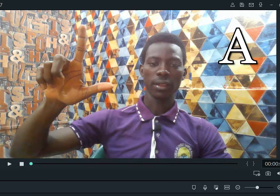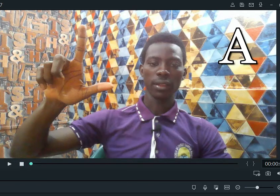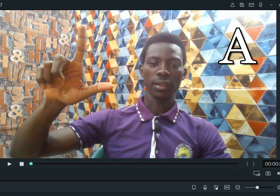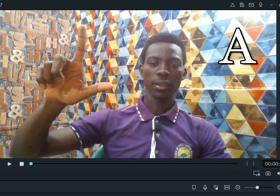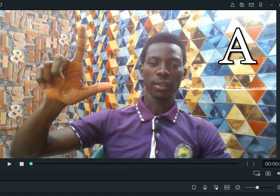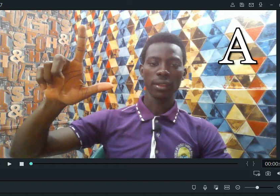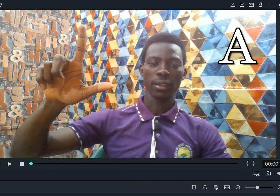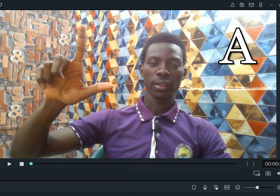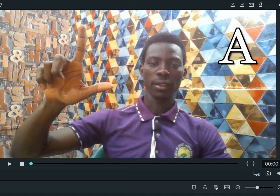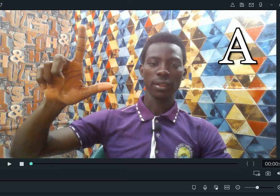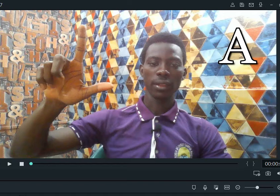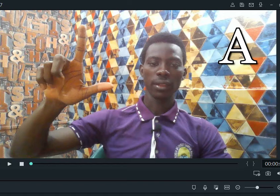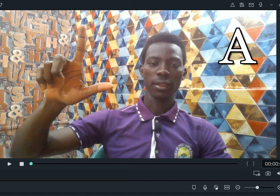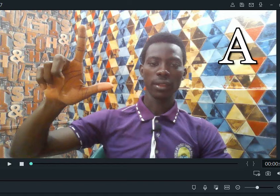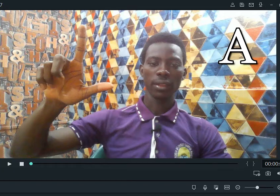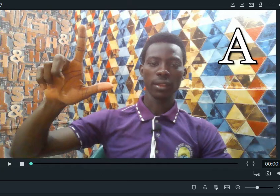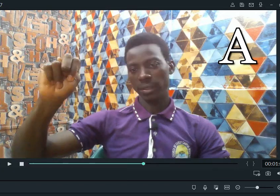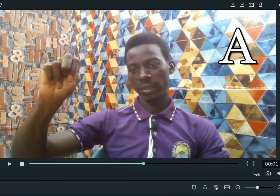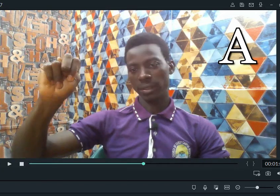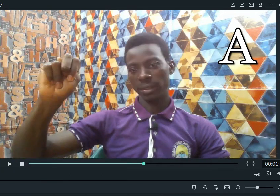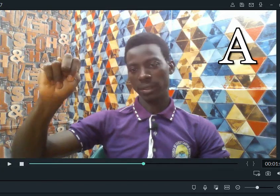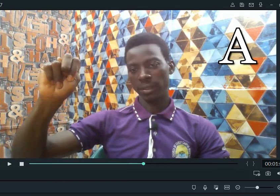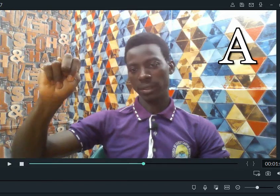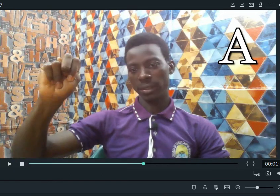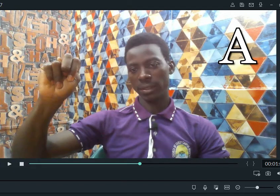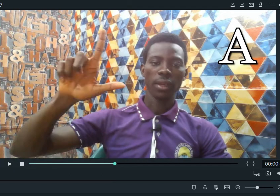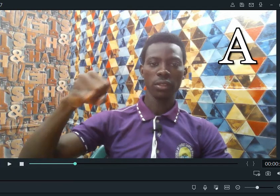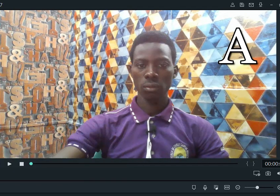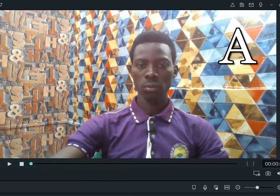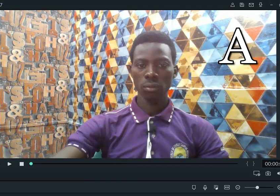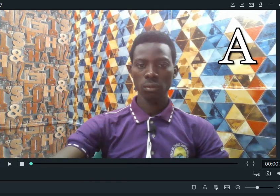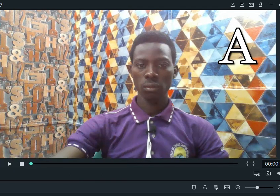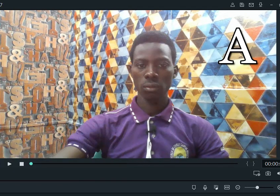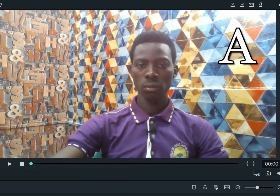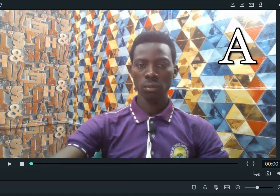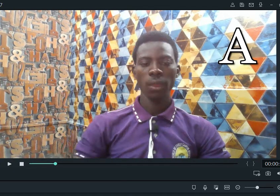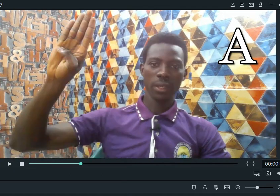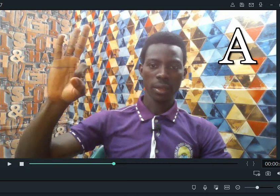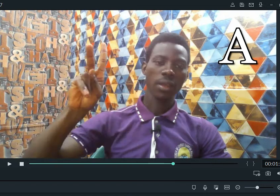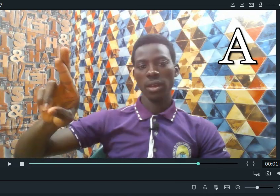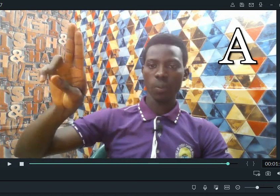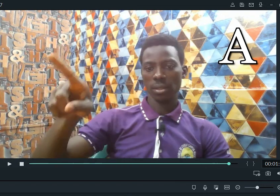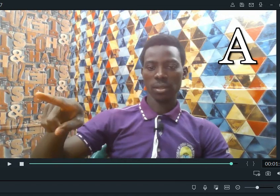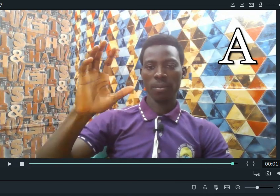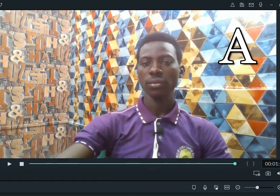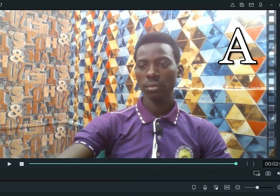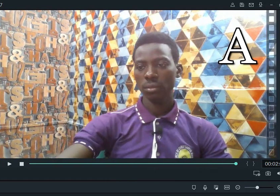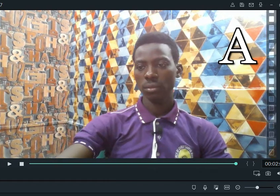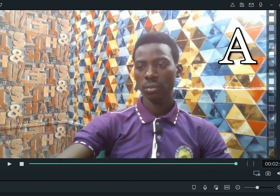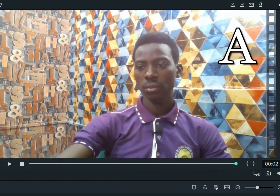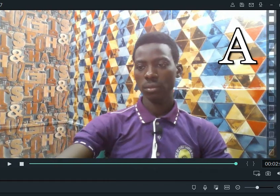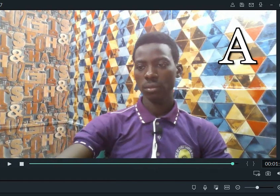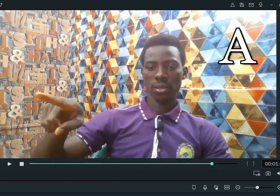So once we are finished with this A is going to run through from the start of the video to the end of the